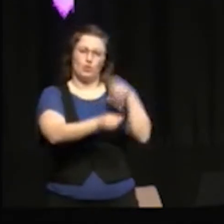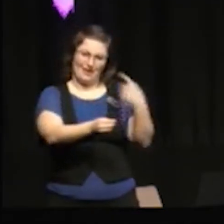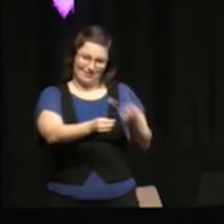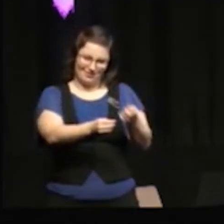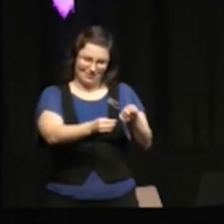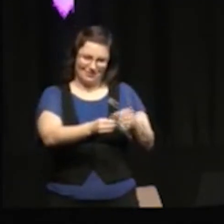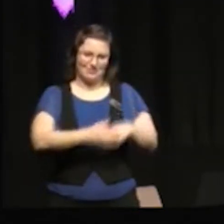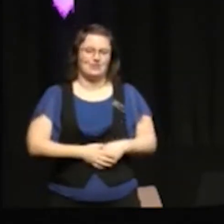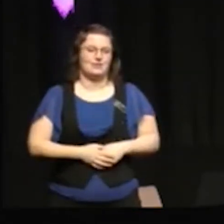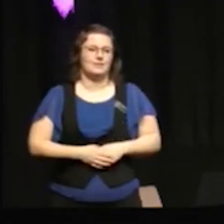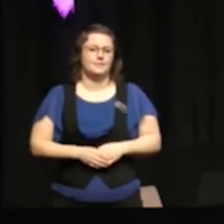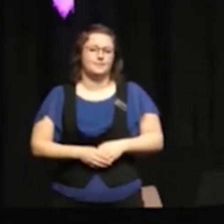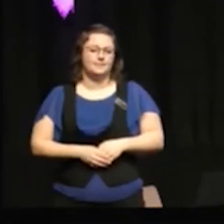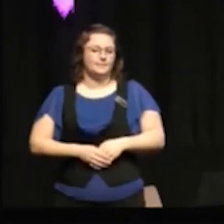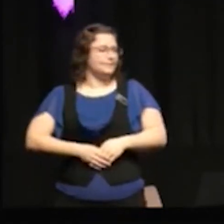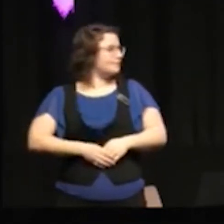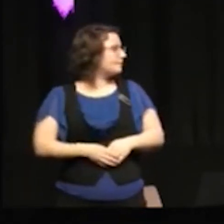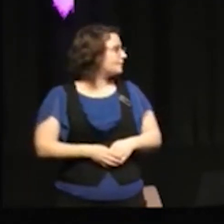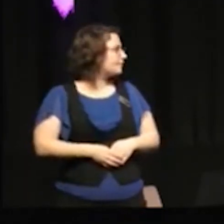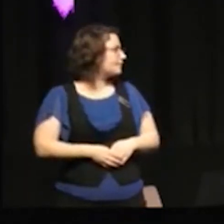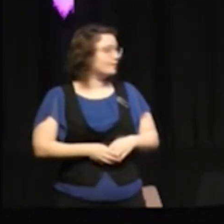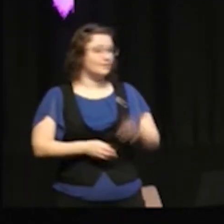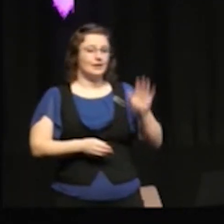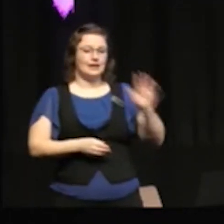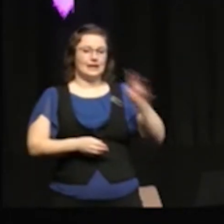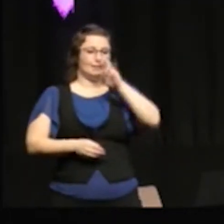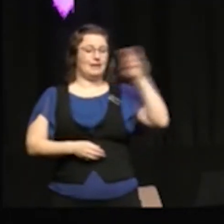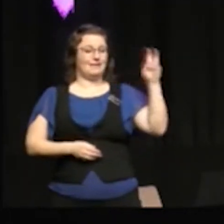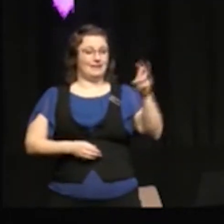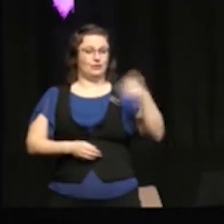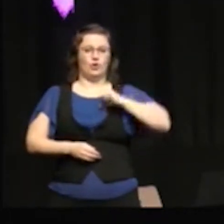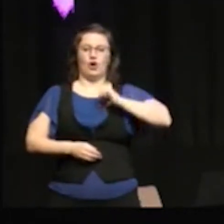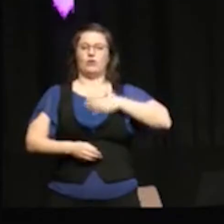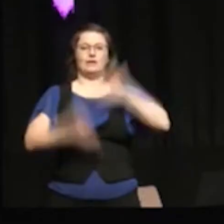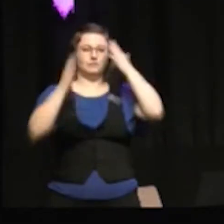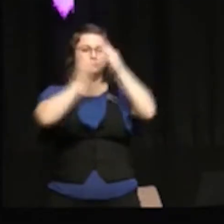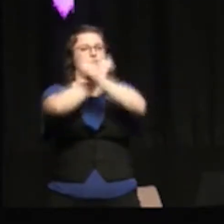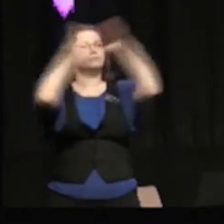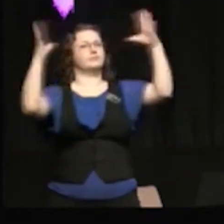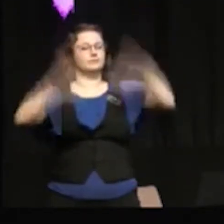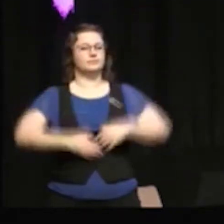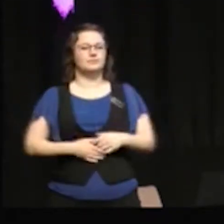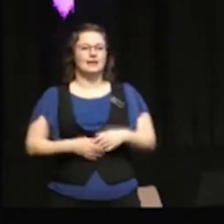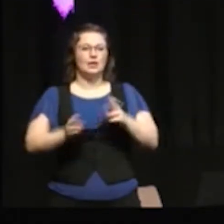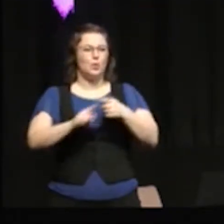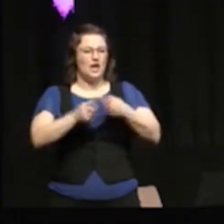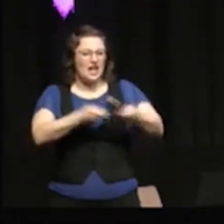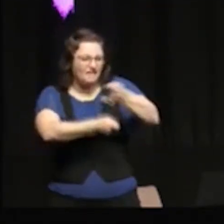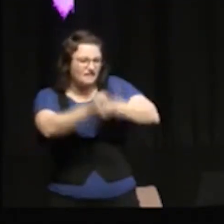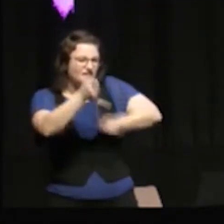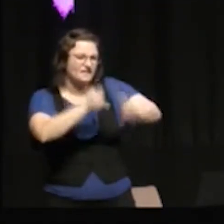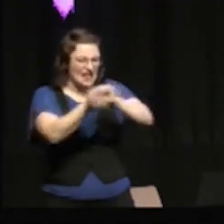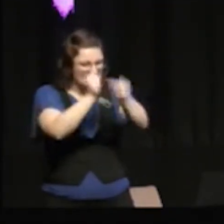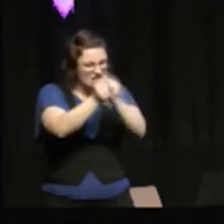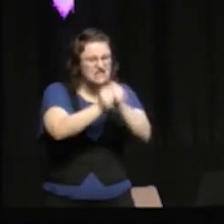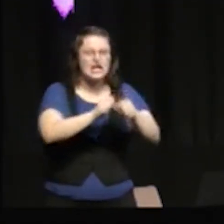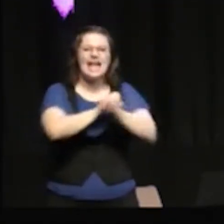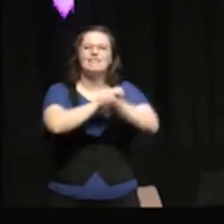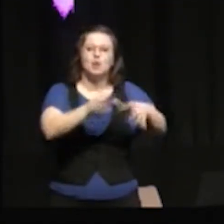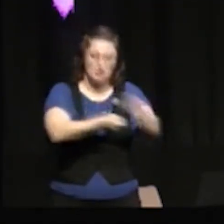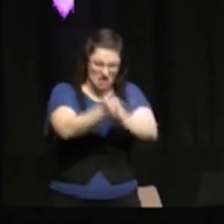any other. But there are certain focuses, and I think the health issue will be one of the strongest that will come up apart. The views that you hold